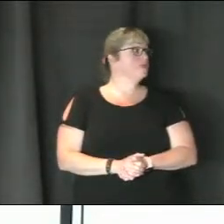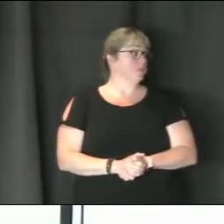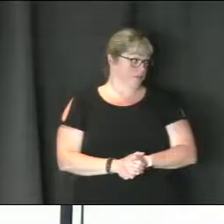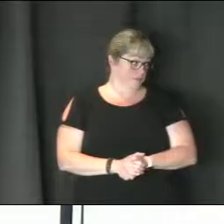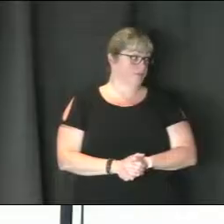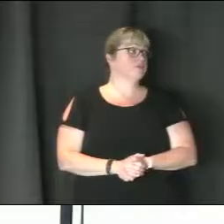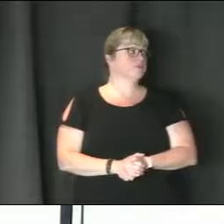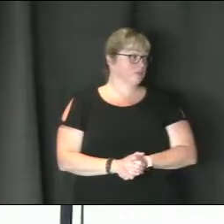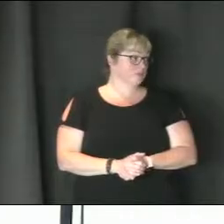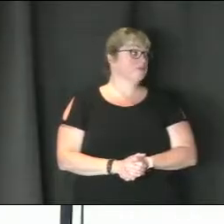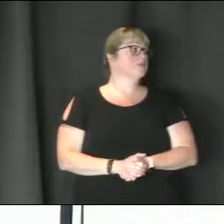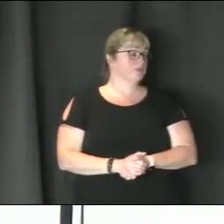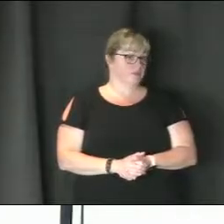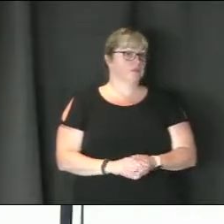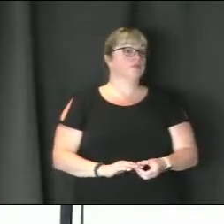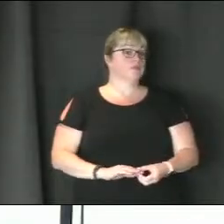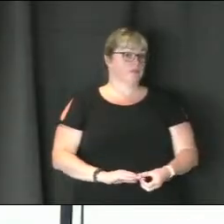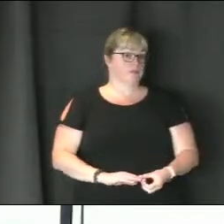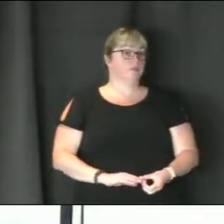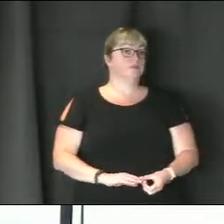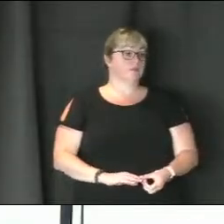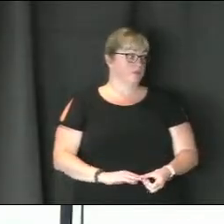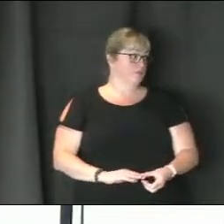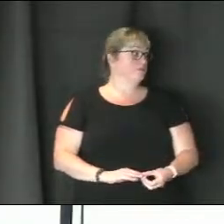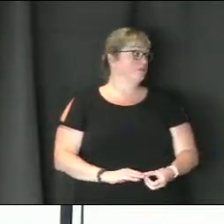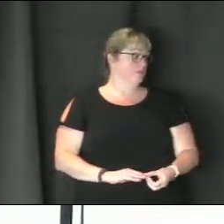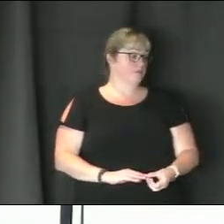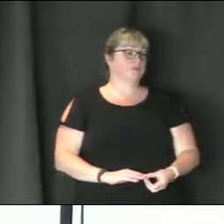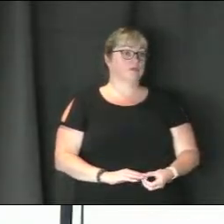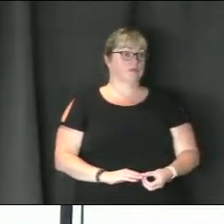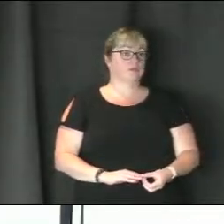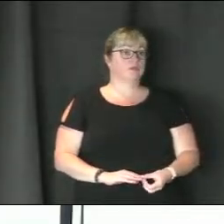Picture over here. Where? Go on this side. Sure. Sorry.